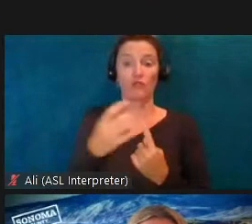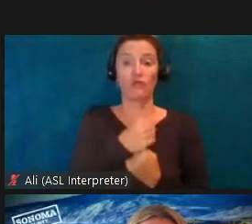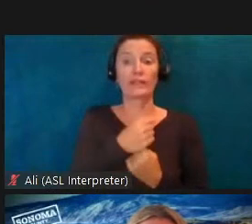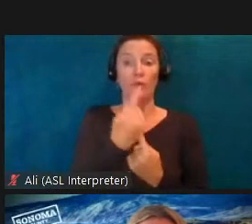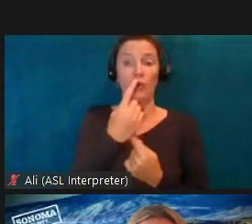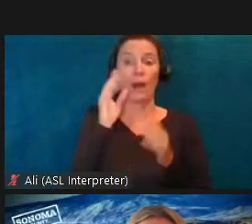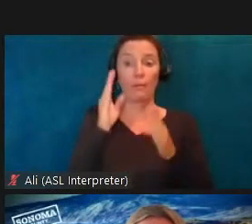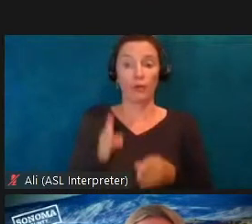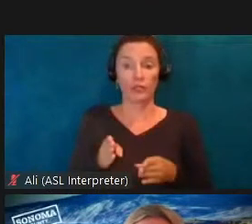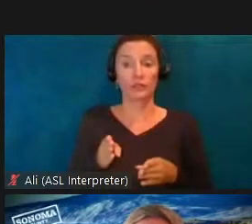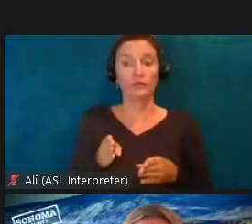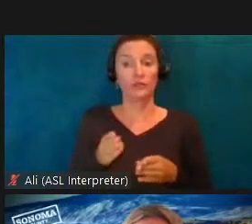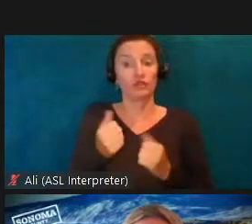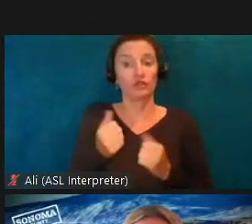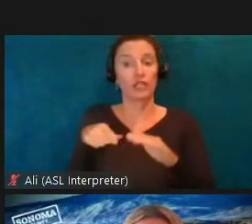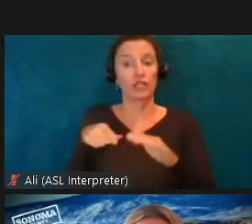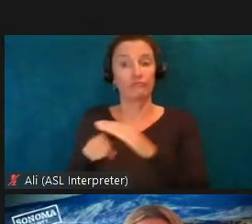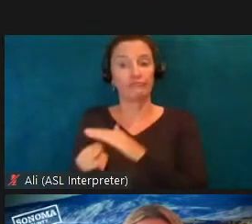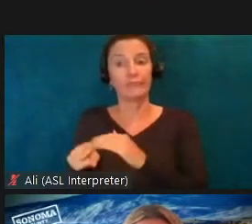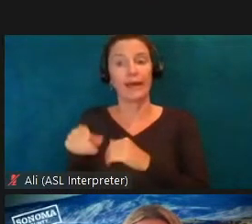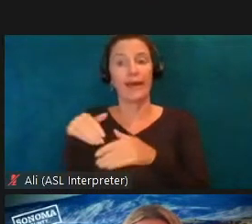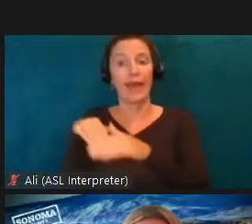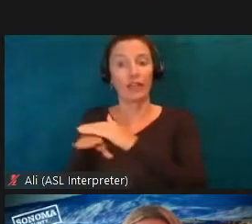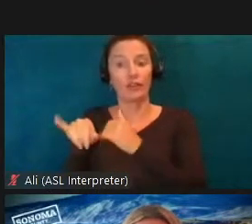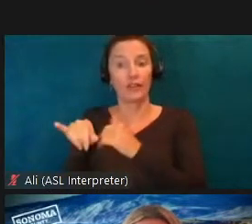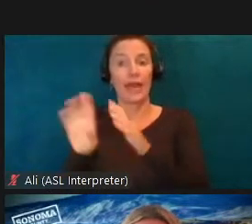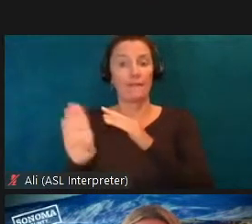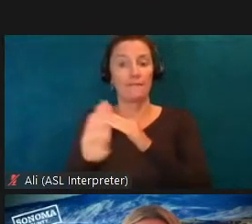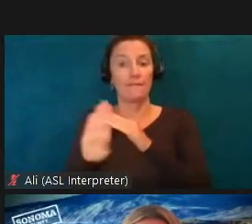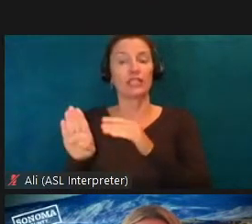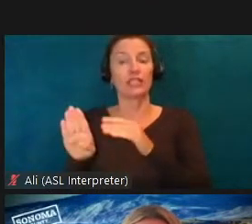enter evacuation zone.